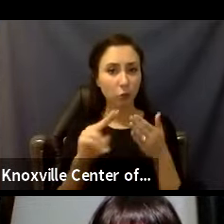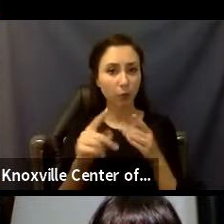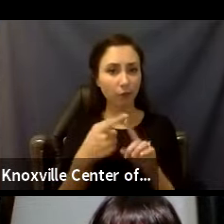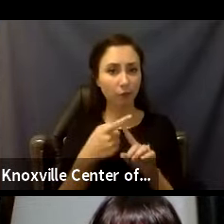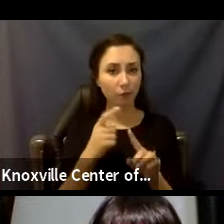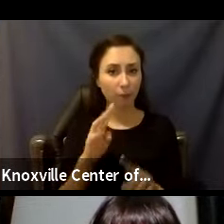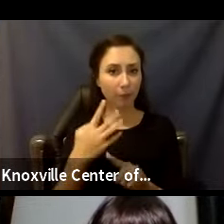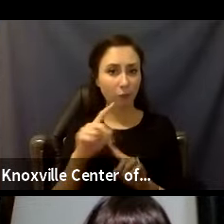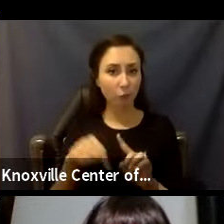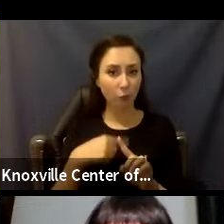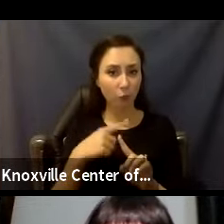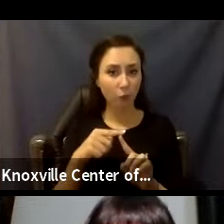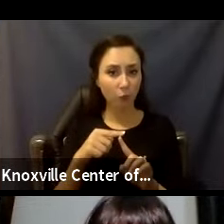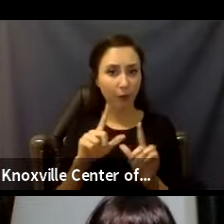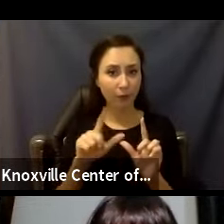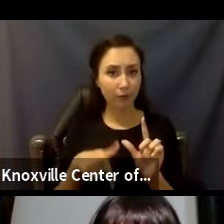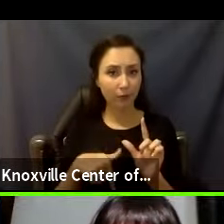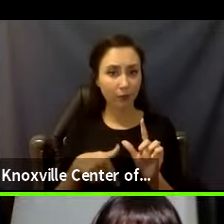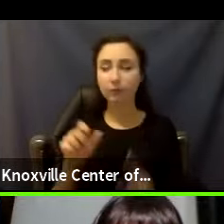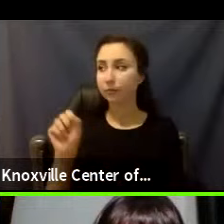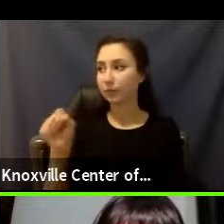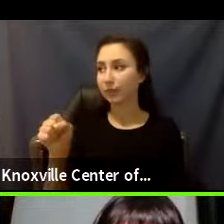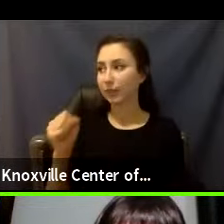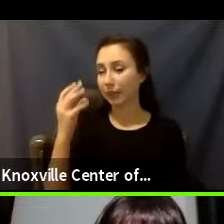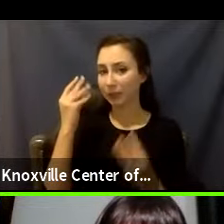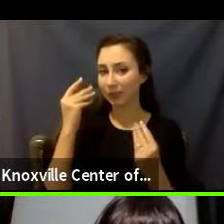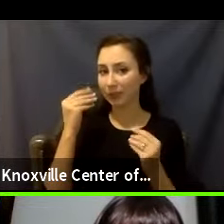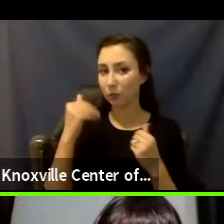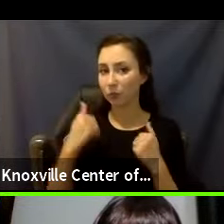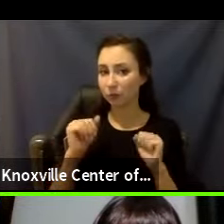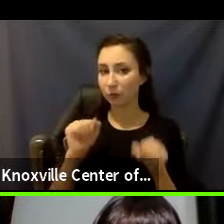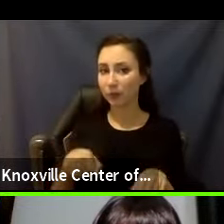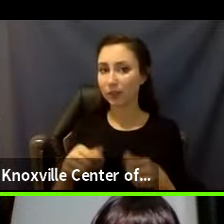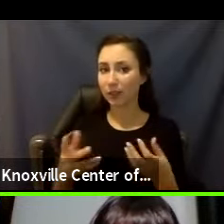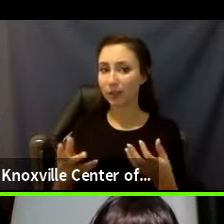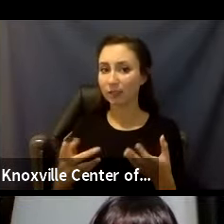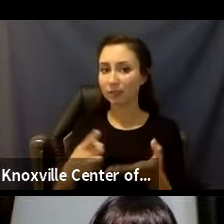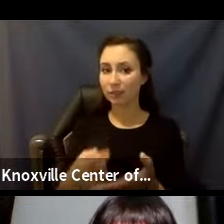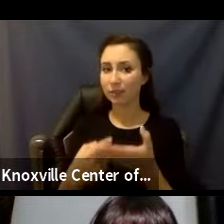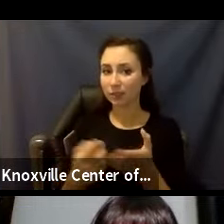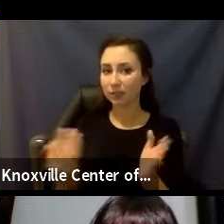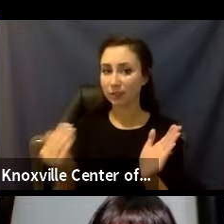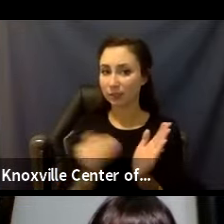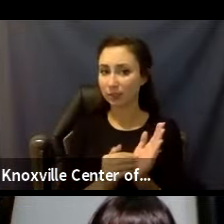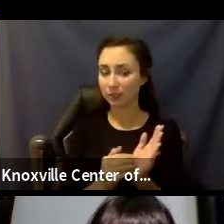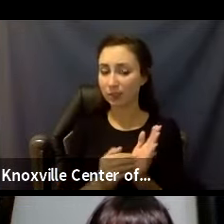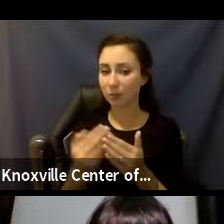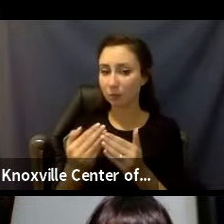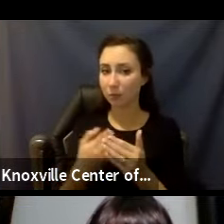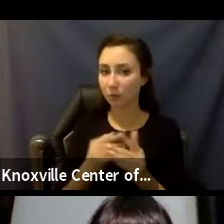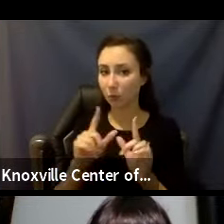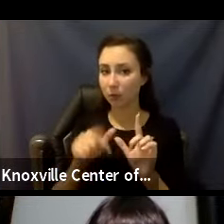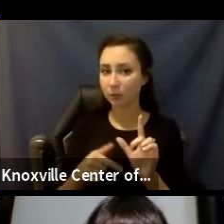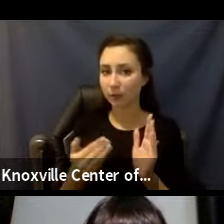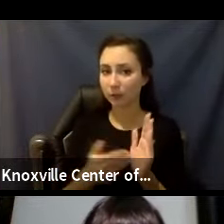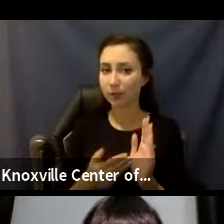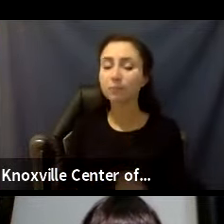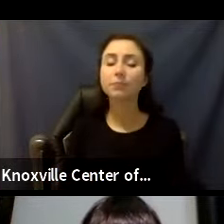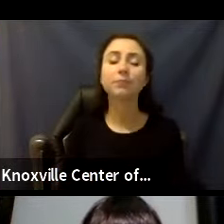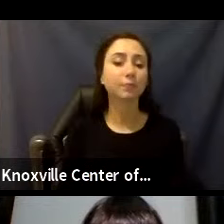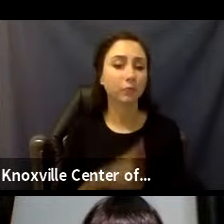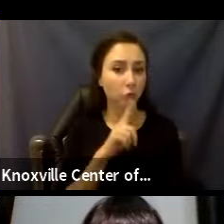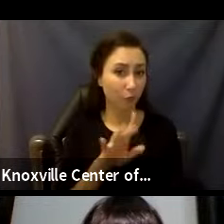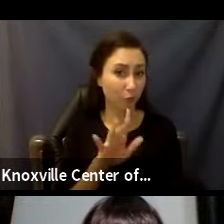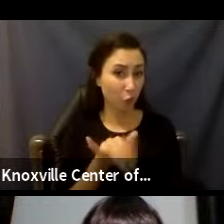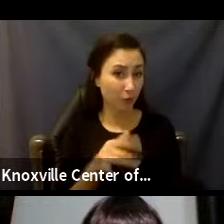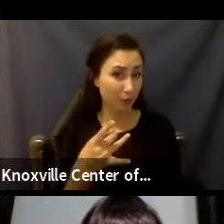it expires? Yes, that's what I was thinking, so that we would at least be able to discuss it before it expires again. That would be the